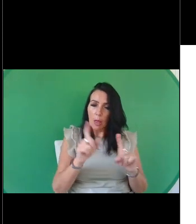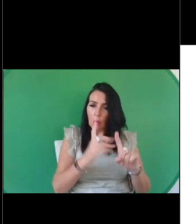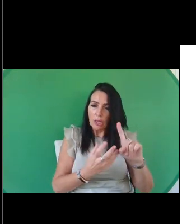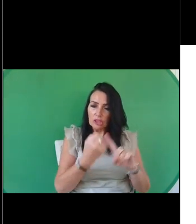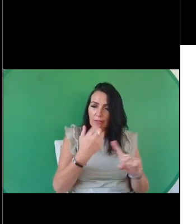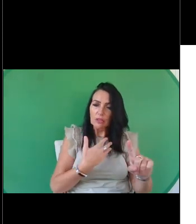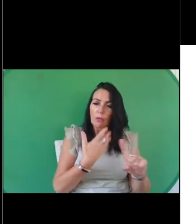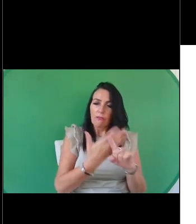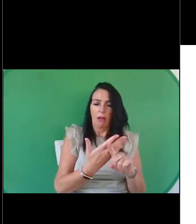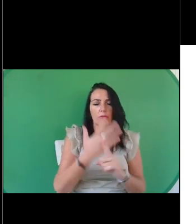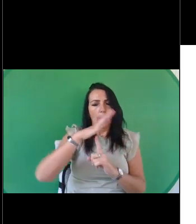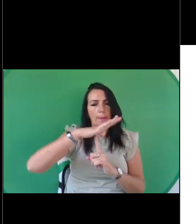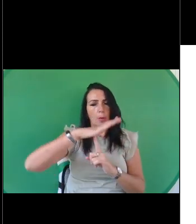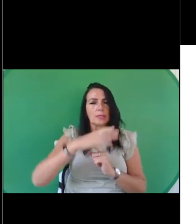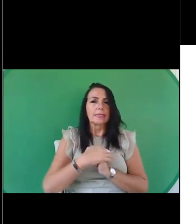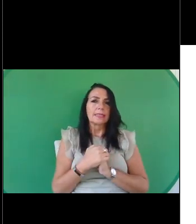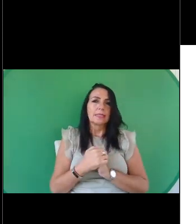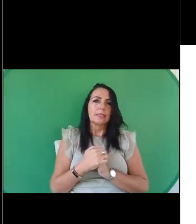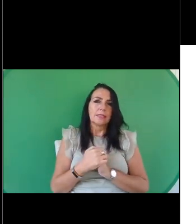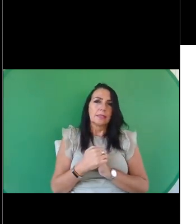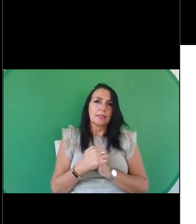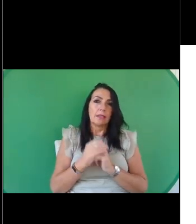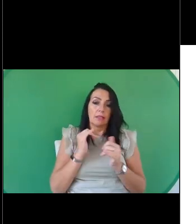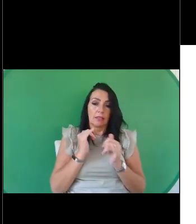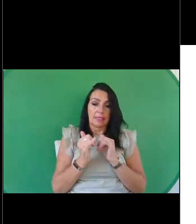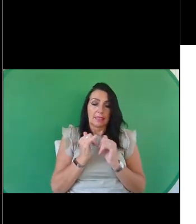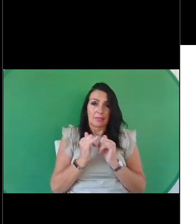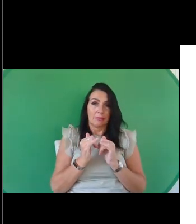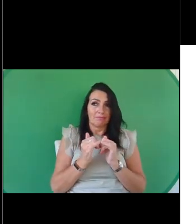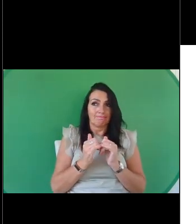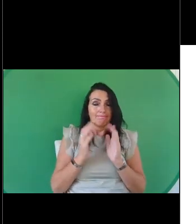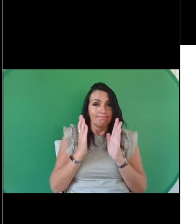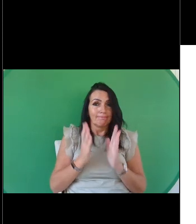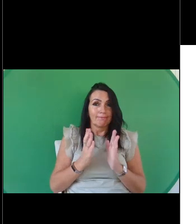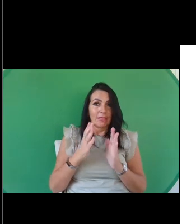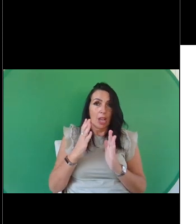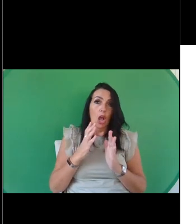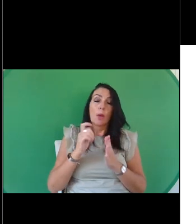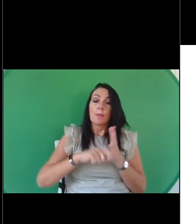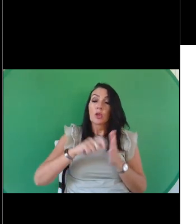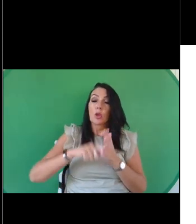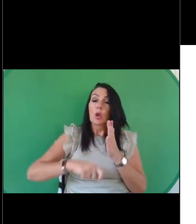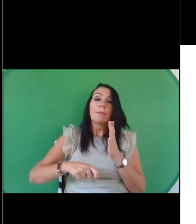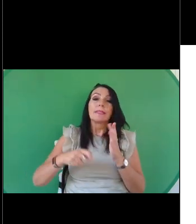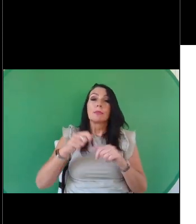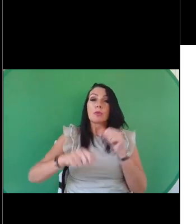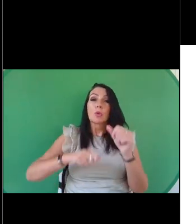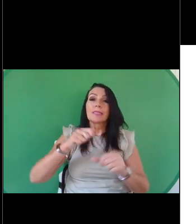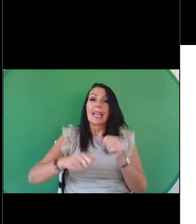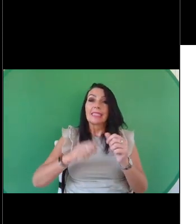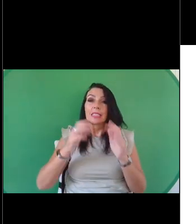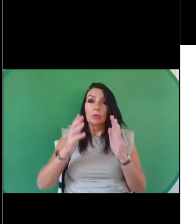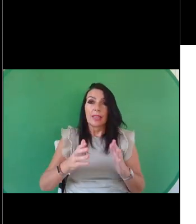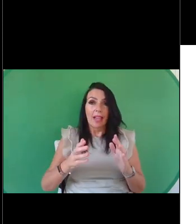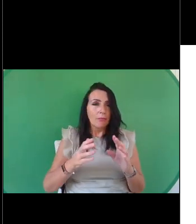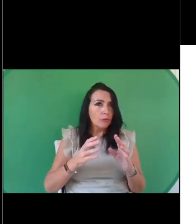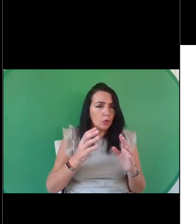increasingly important. And so in some cases, it's actually a requirement in the procurement process for supplying certain large